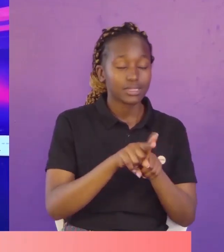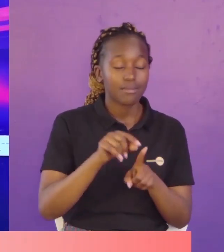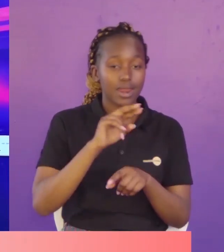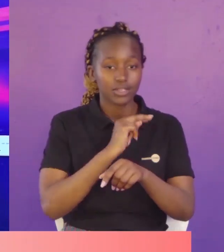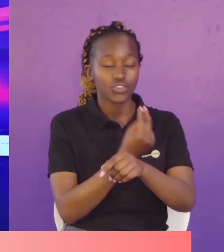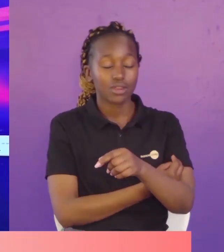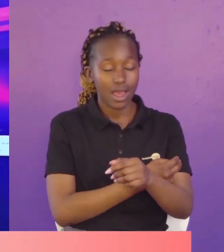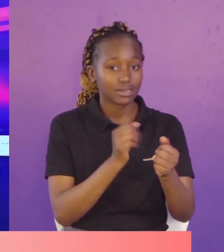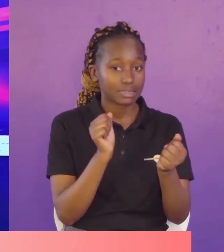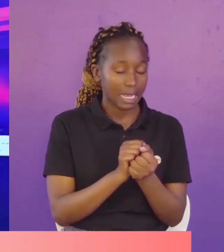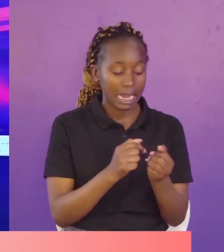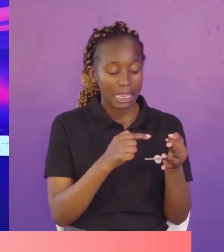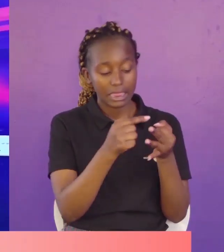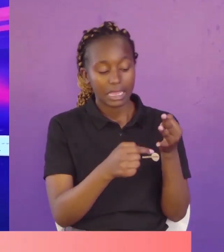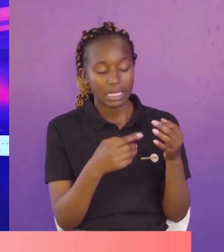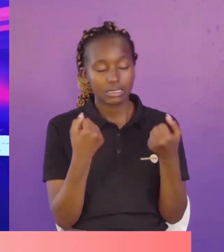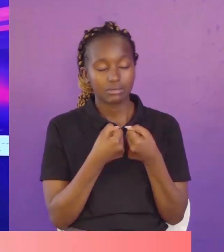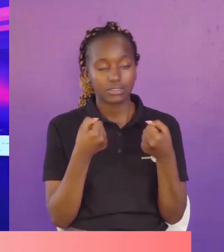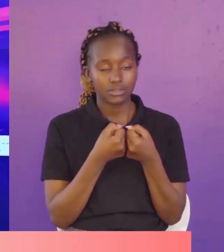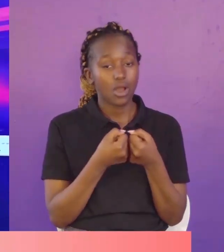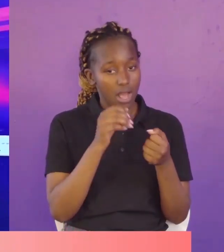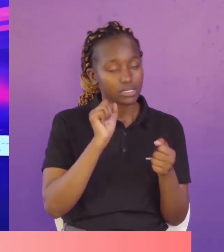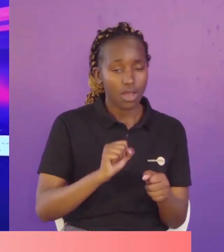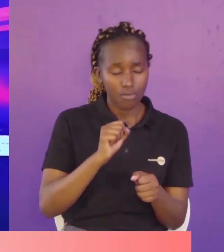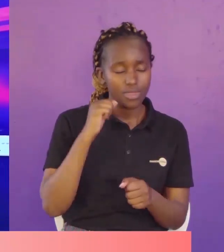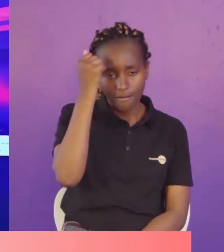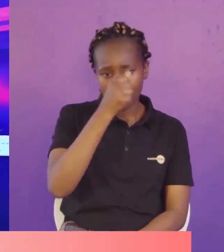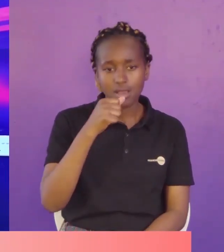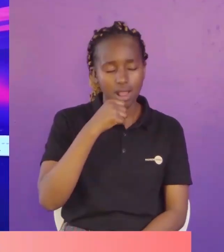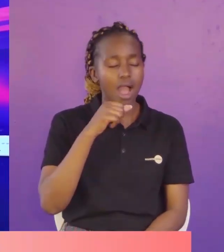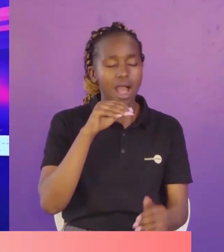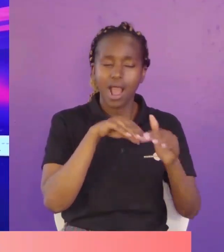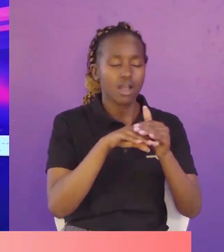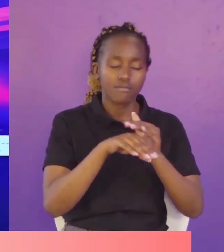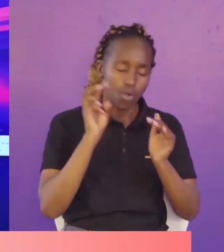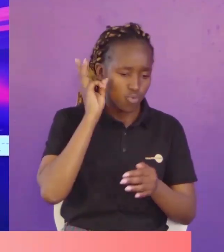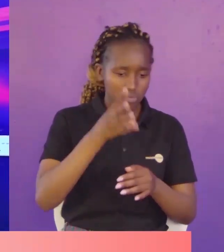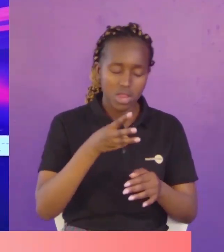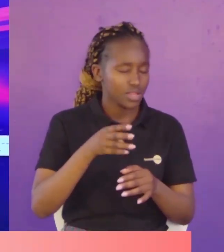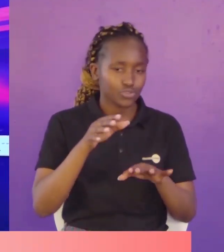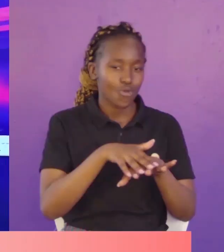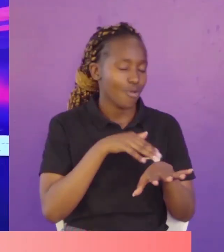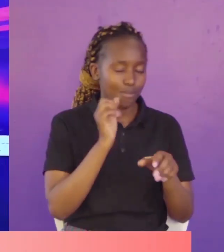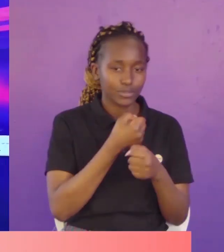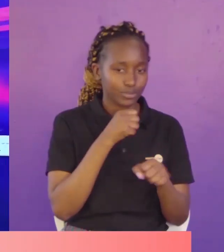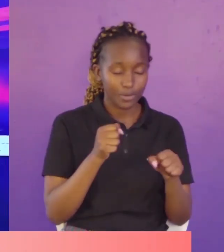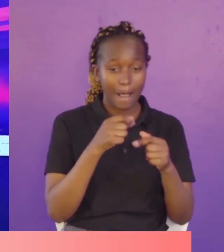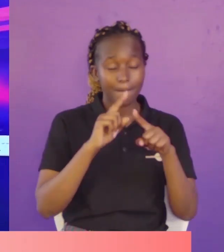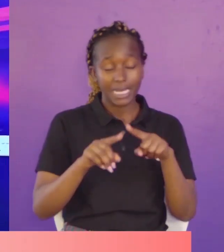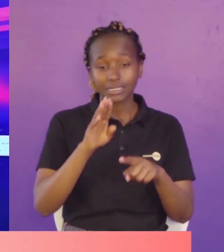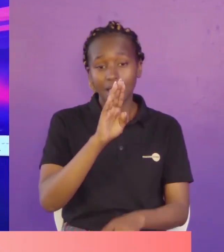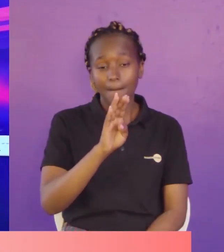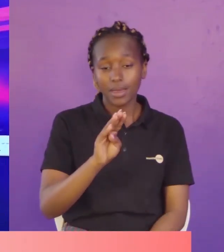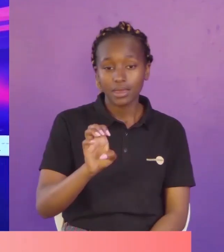is, let's say South Africa have qualified automatically. Yes. They cannot backslide. Then Benin and